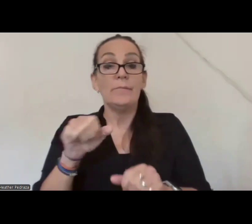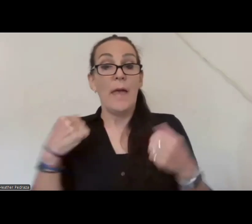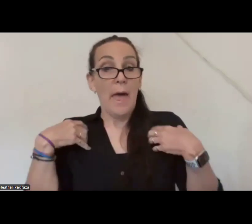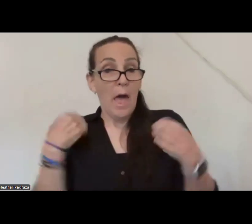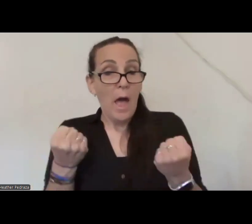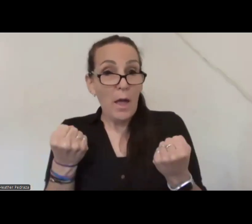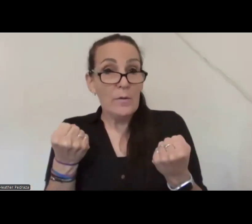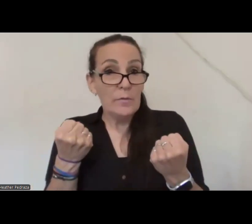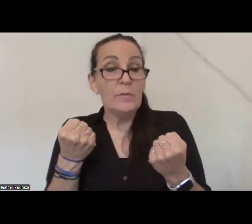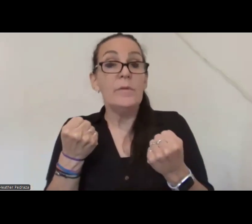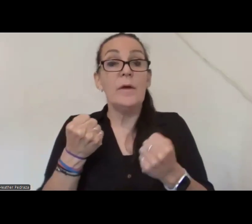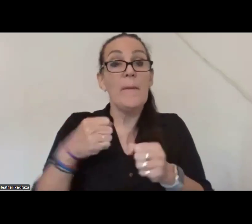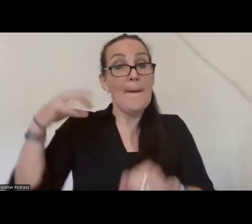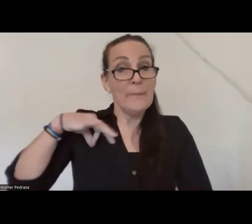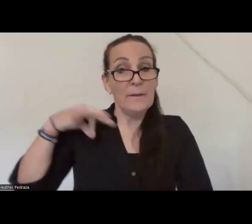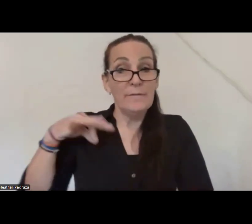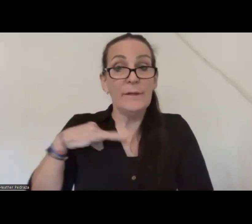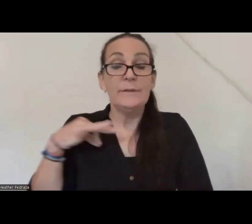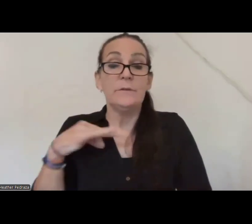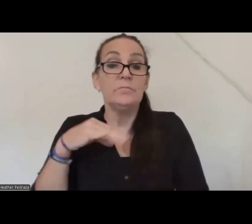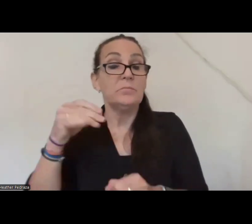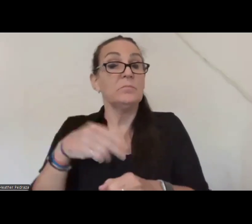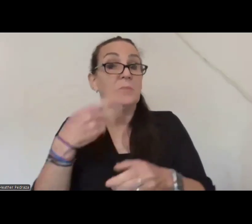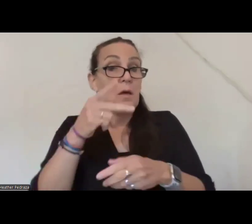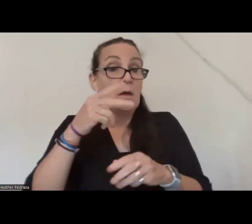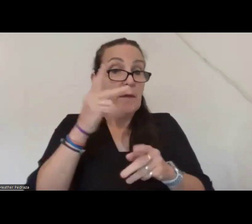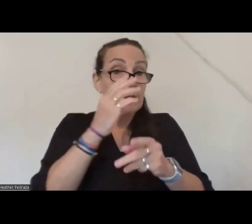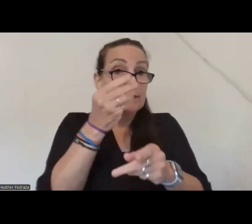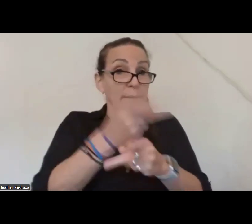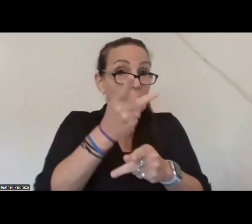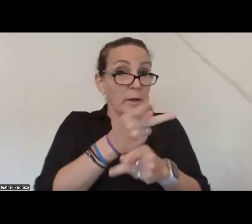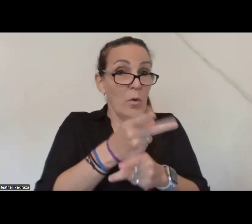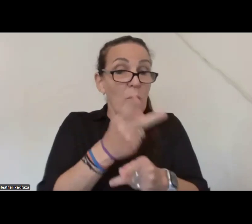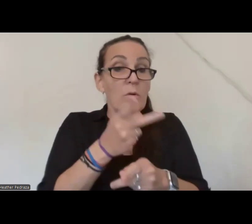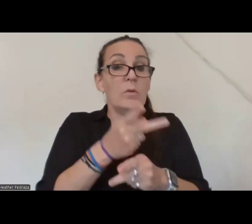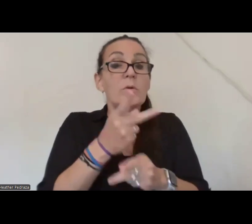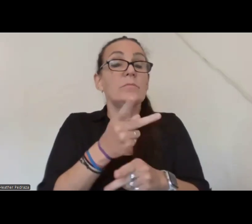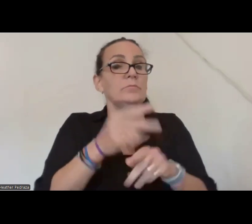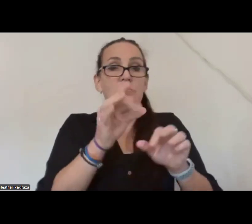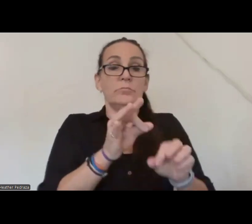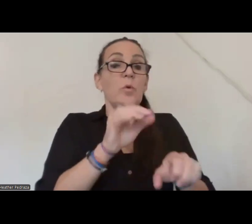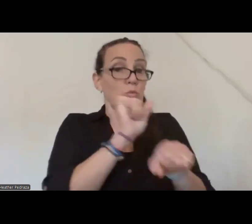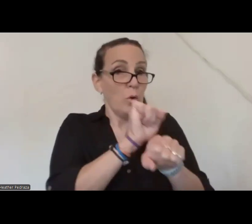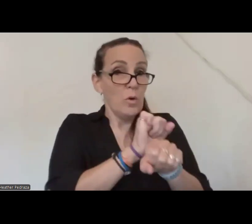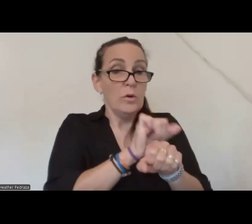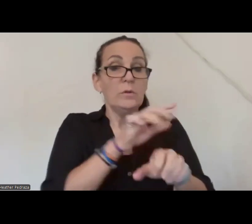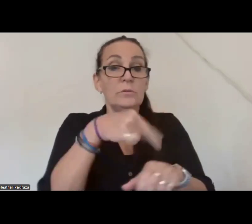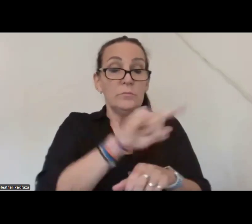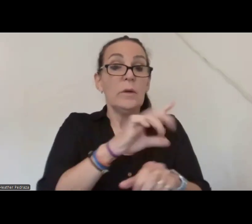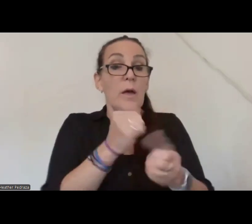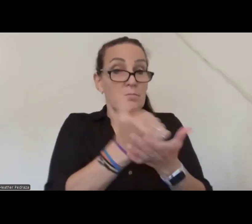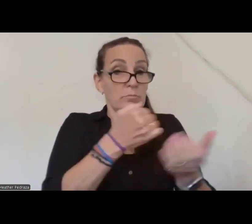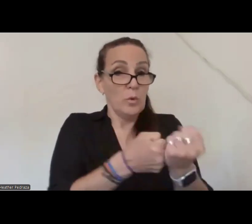not isolation, caregiving that works, and affordable aging. We are still committed to